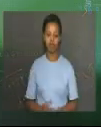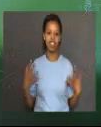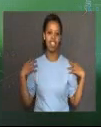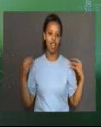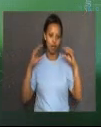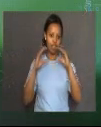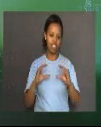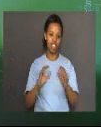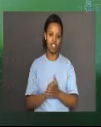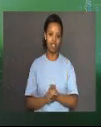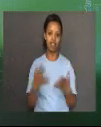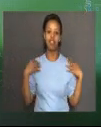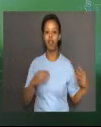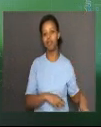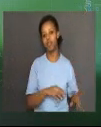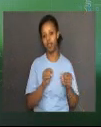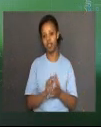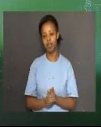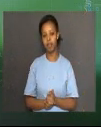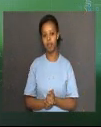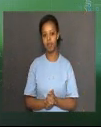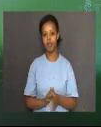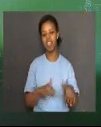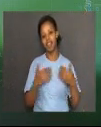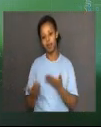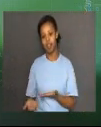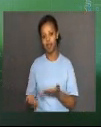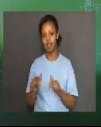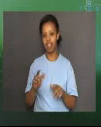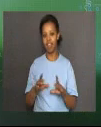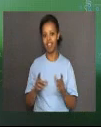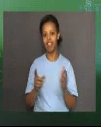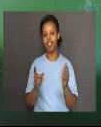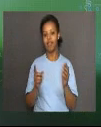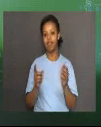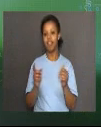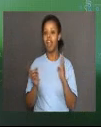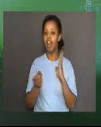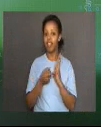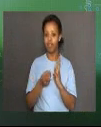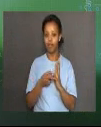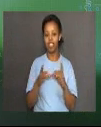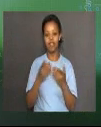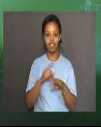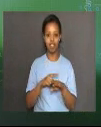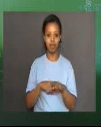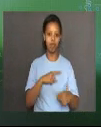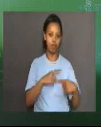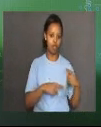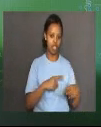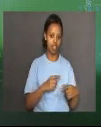Hello, teacher. Hello, students. Welcome to our fourth lesson on